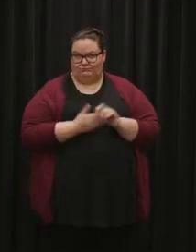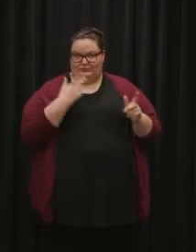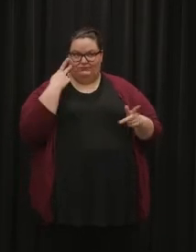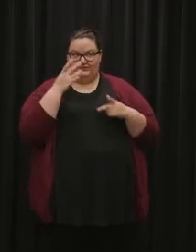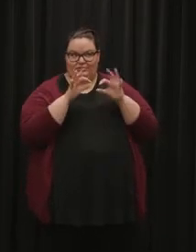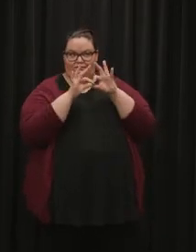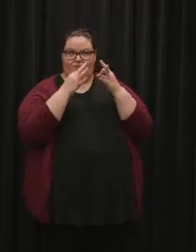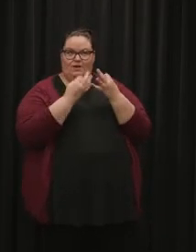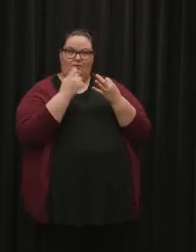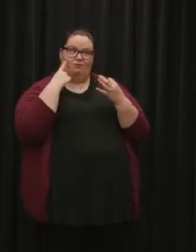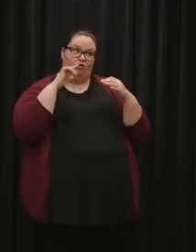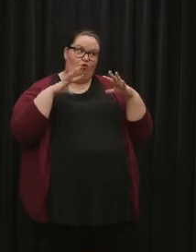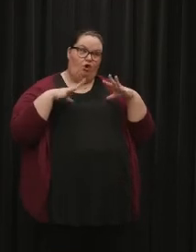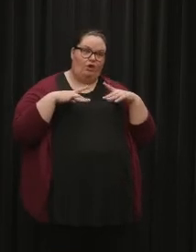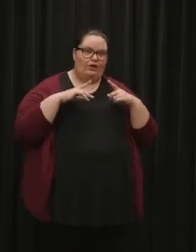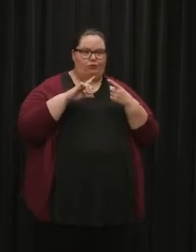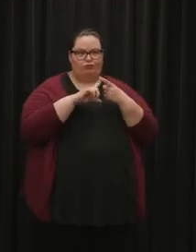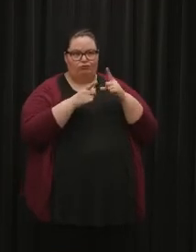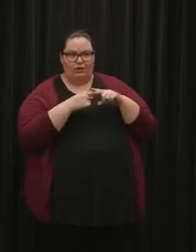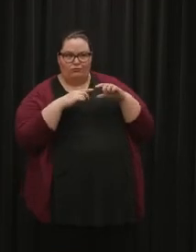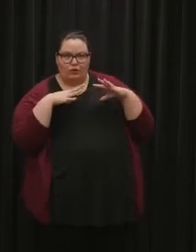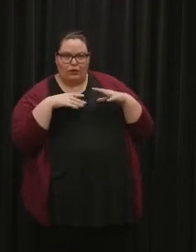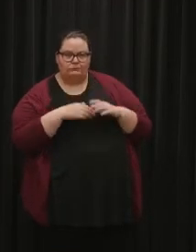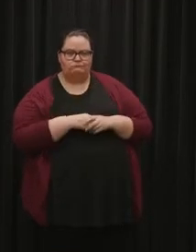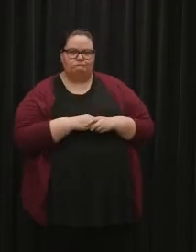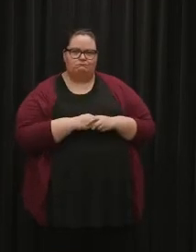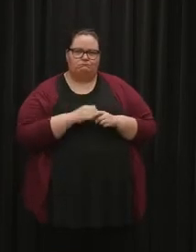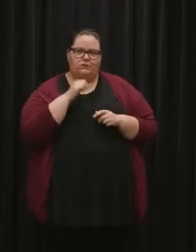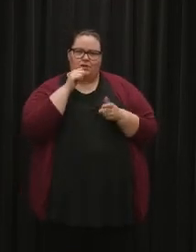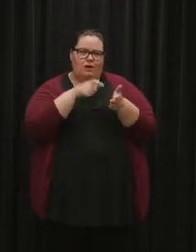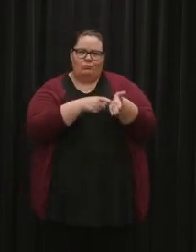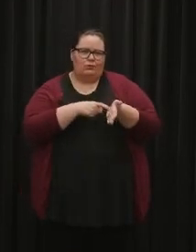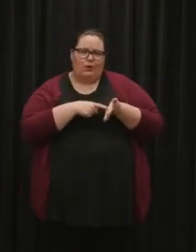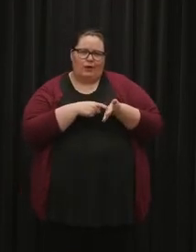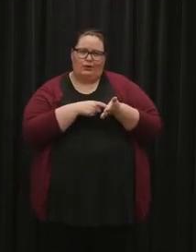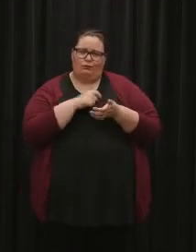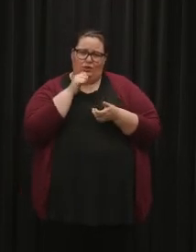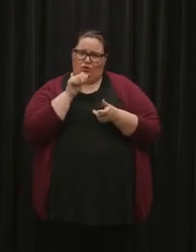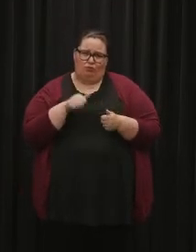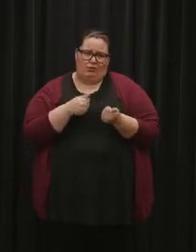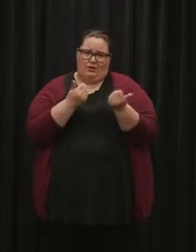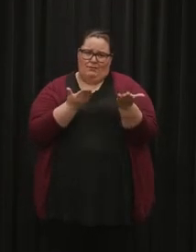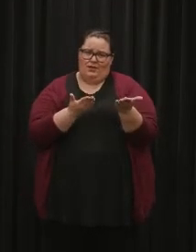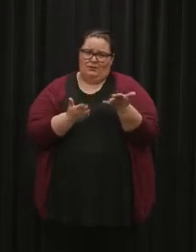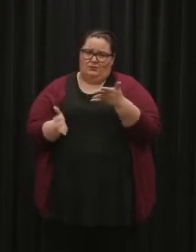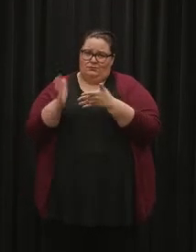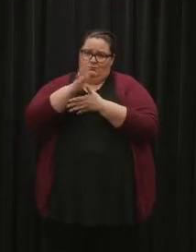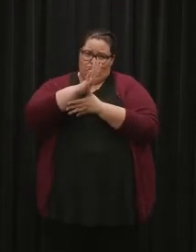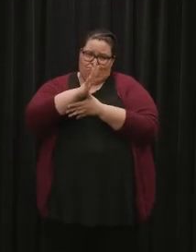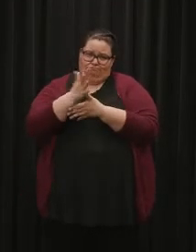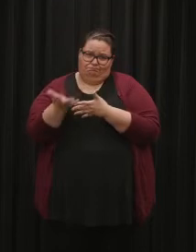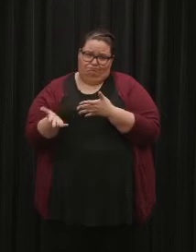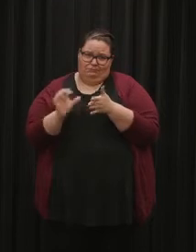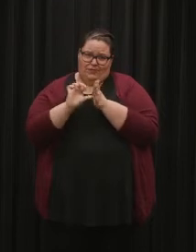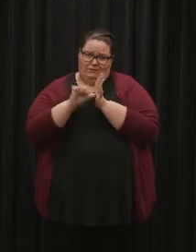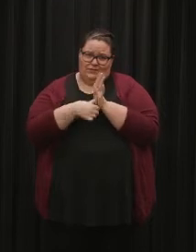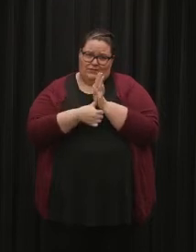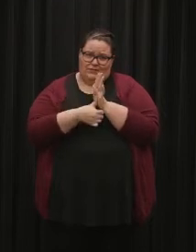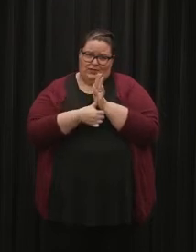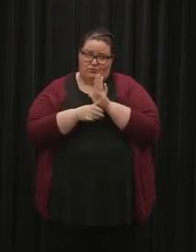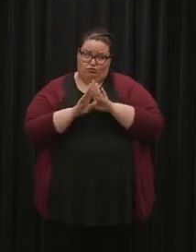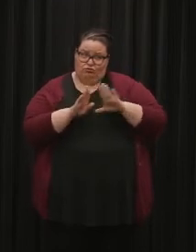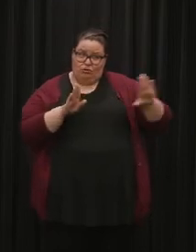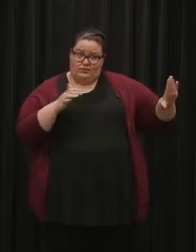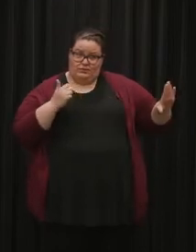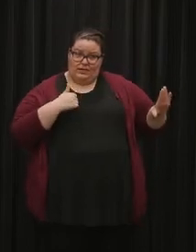visit a family member or a friend is non-essential travel and it's not advised. So that's the number one point that, again, my